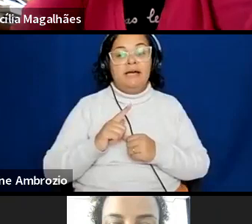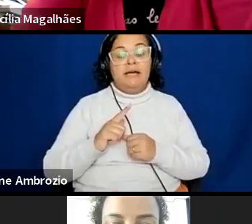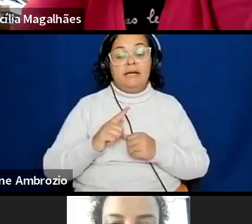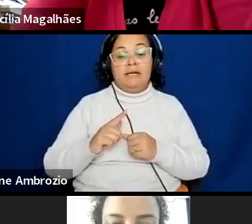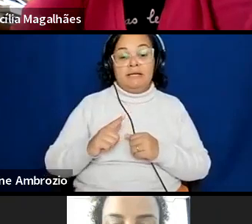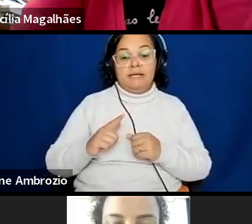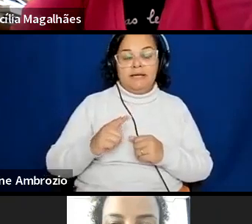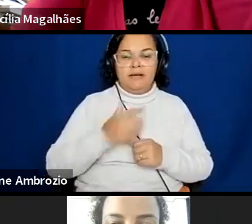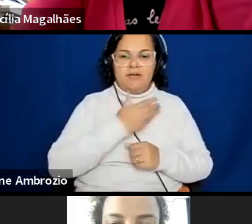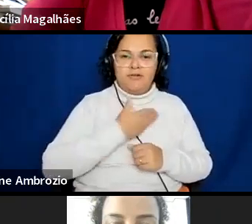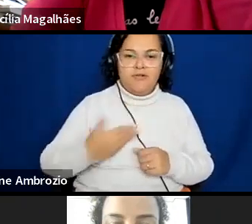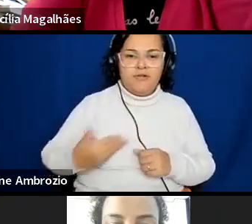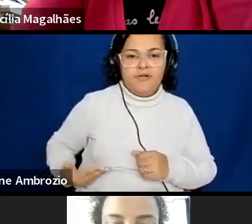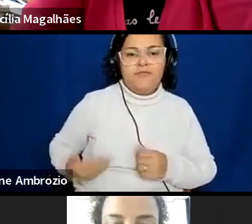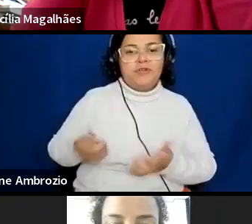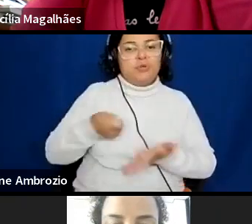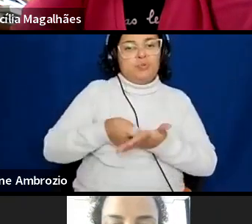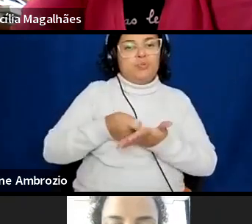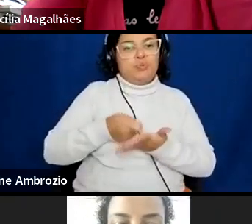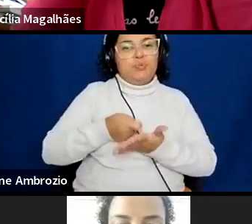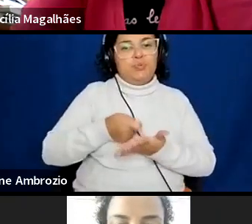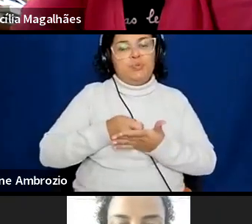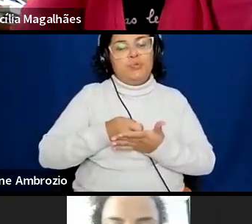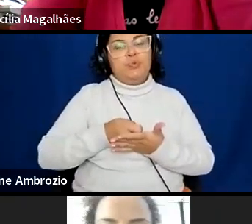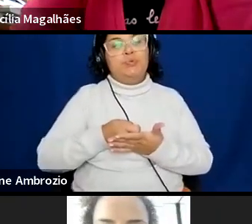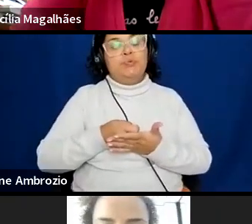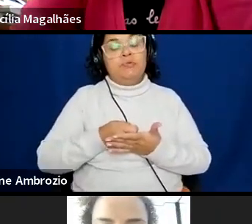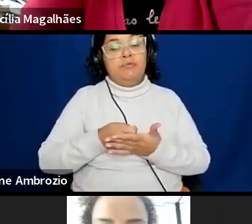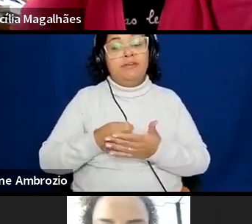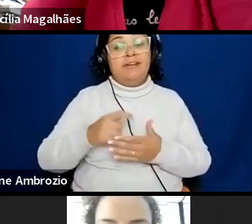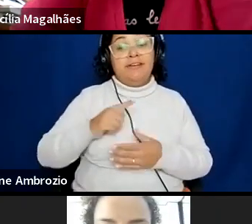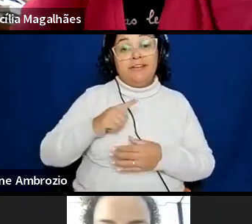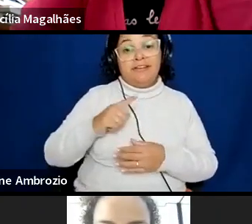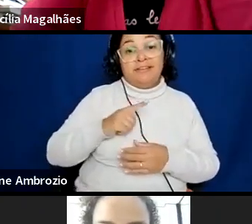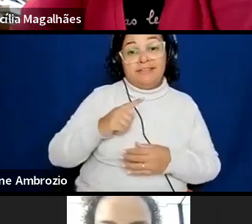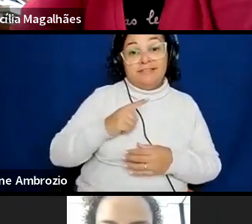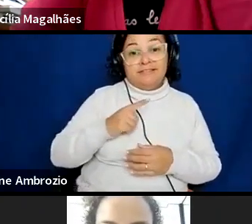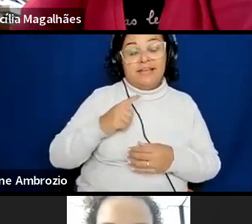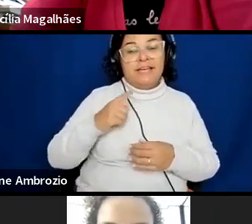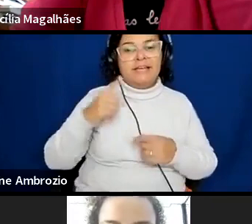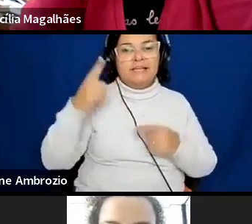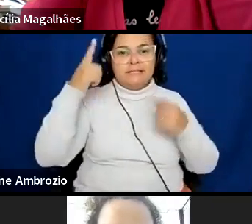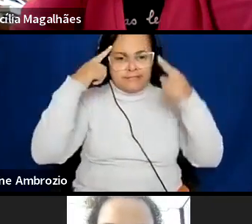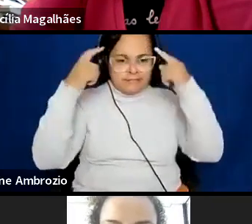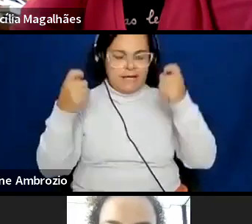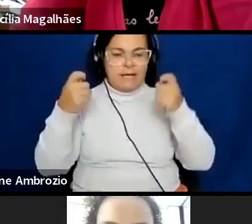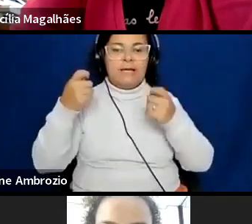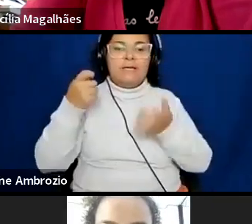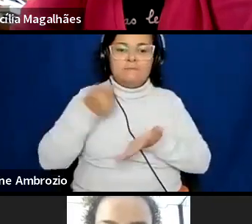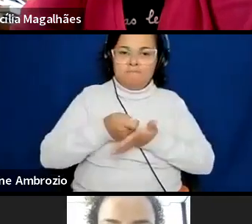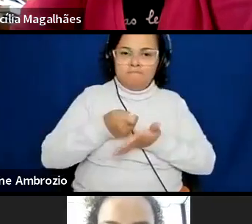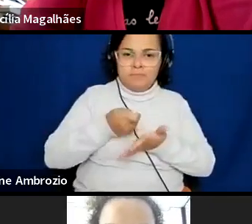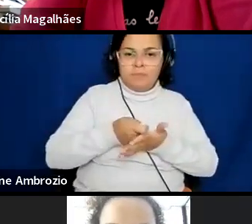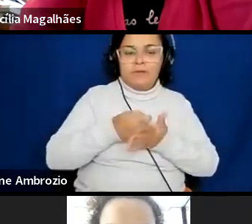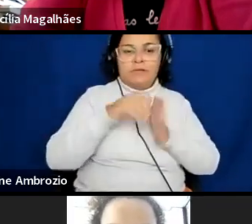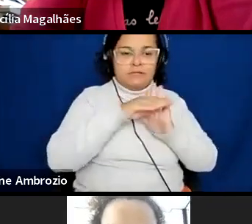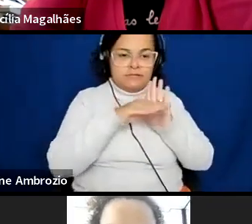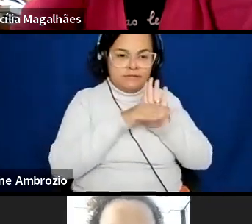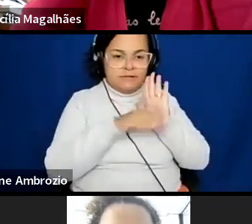precisely because of its ideological importance and its social importance to all of us, to children's development and so on.